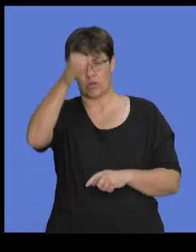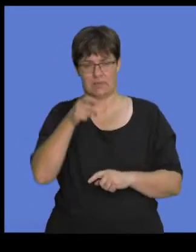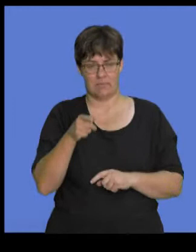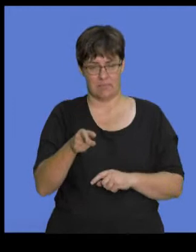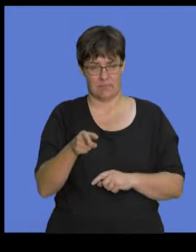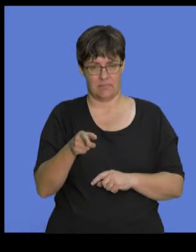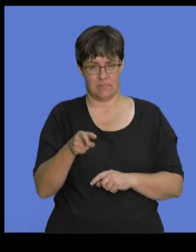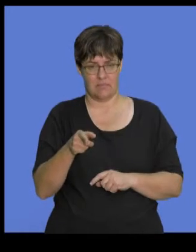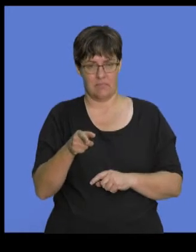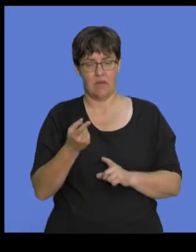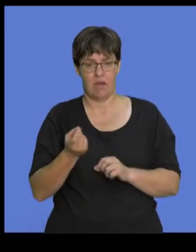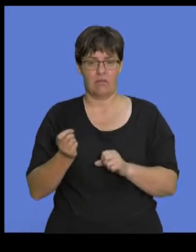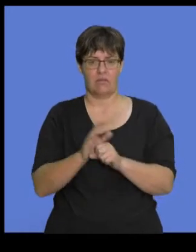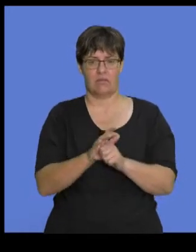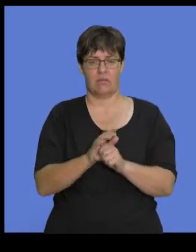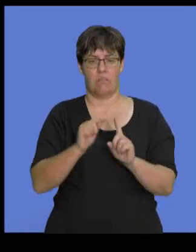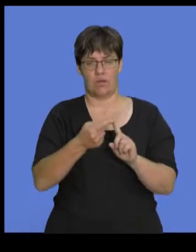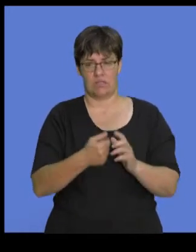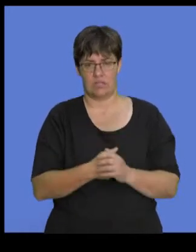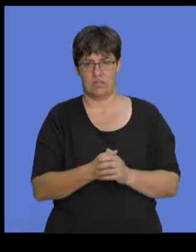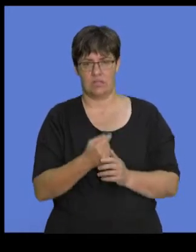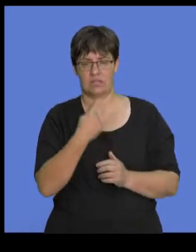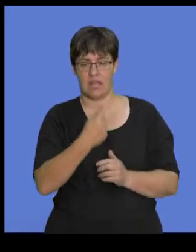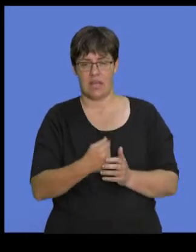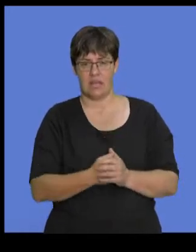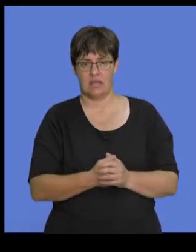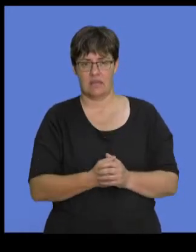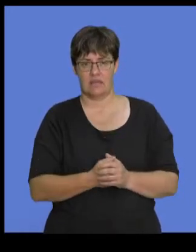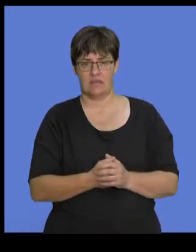the concept of electric field at a point. It